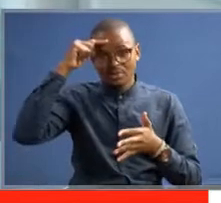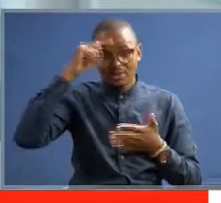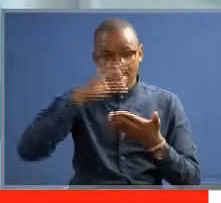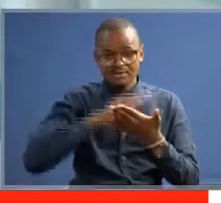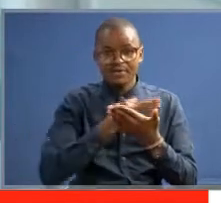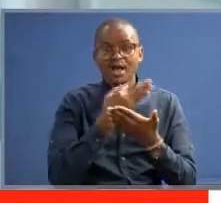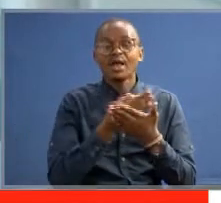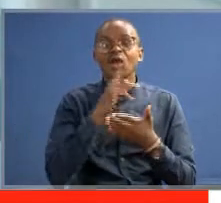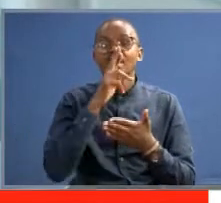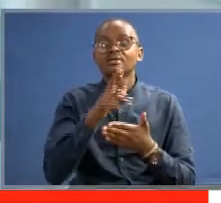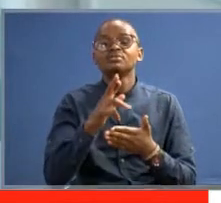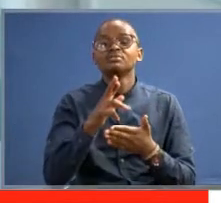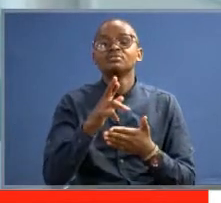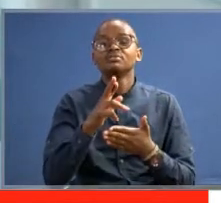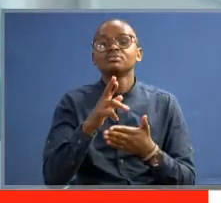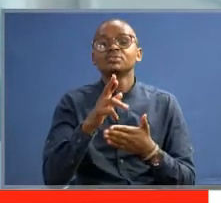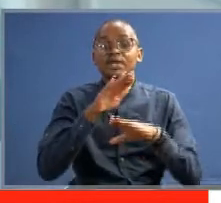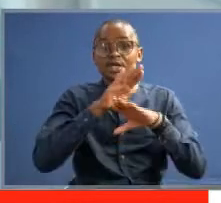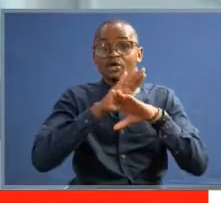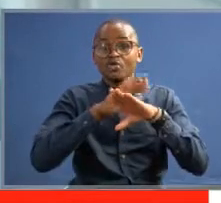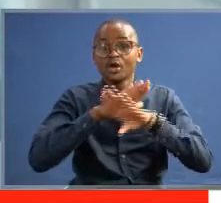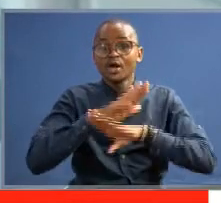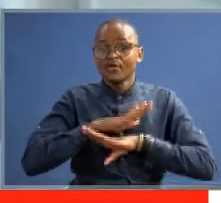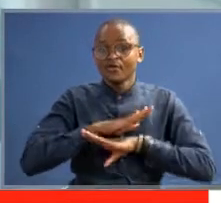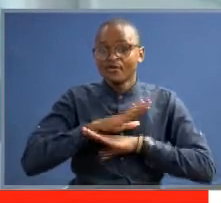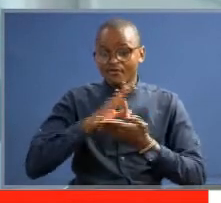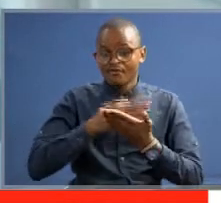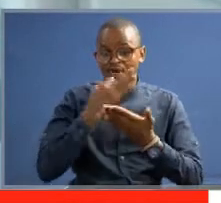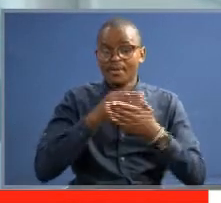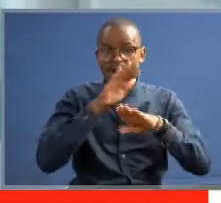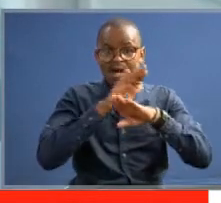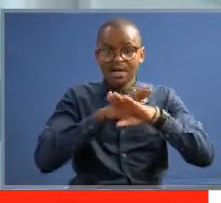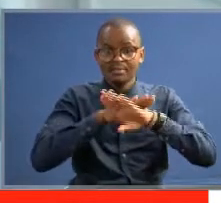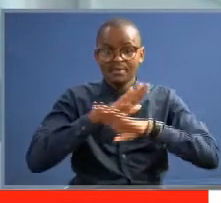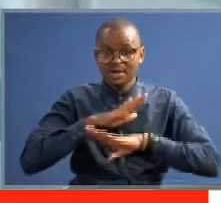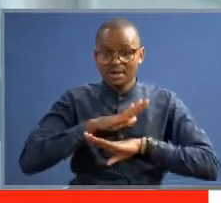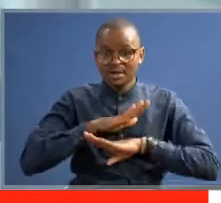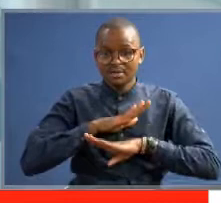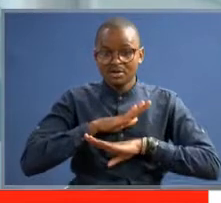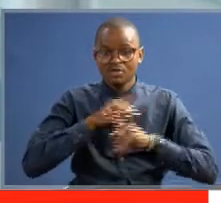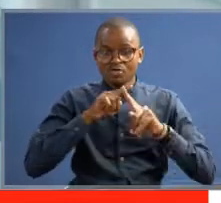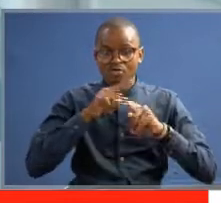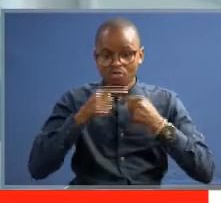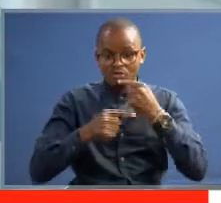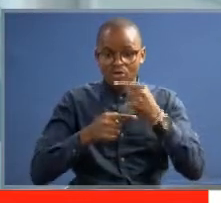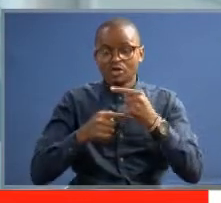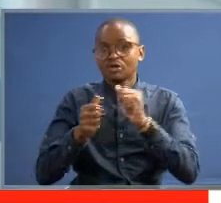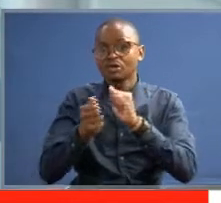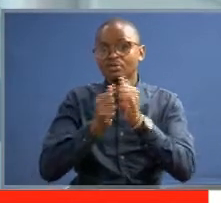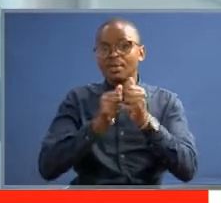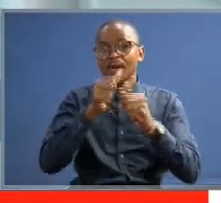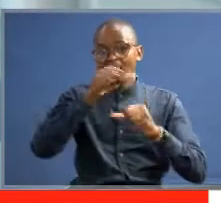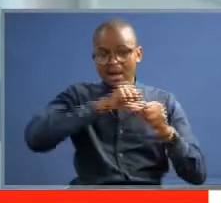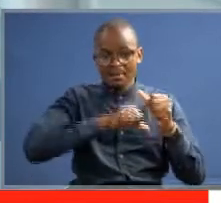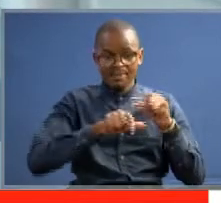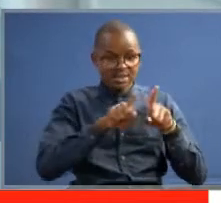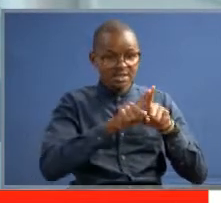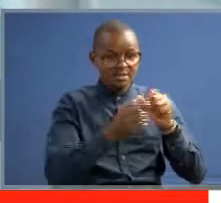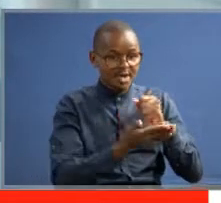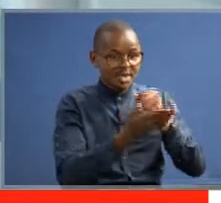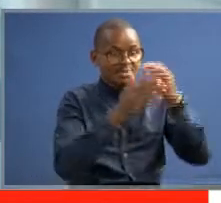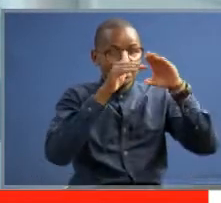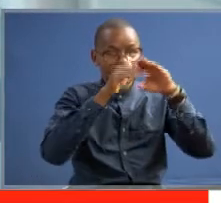funds are good enough. The funds are good enough to run sports, go into the arts, and also help